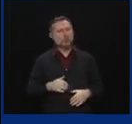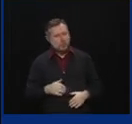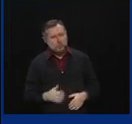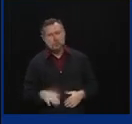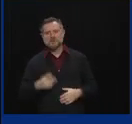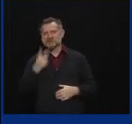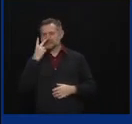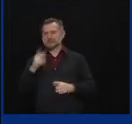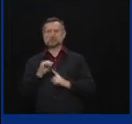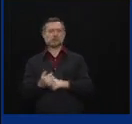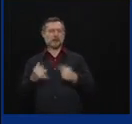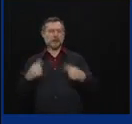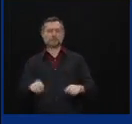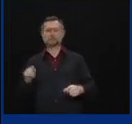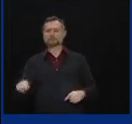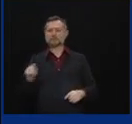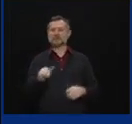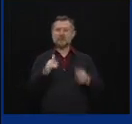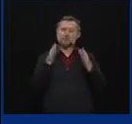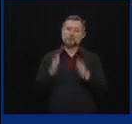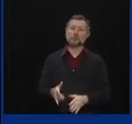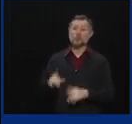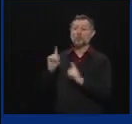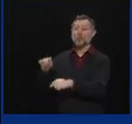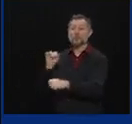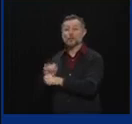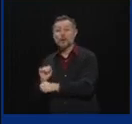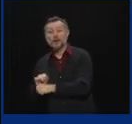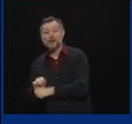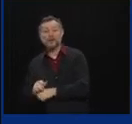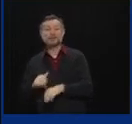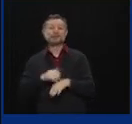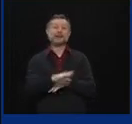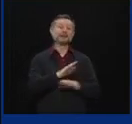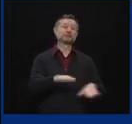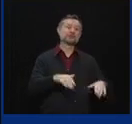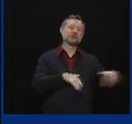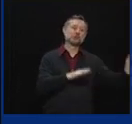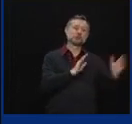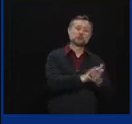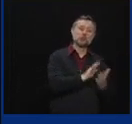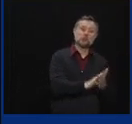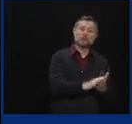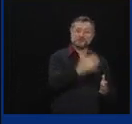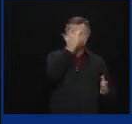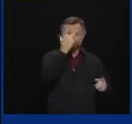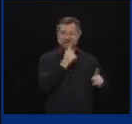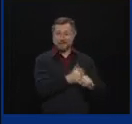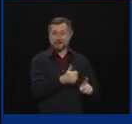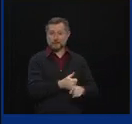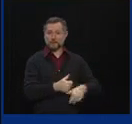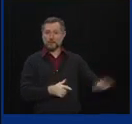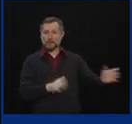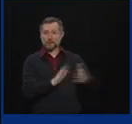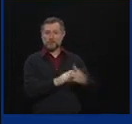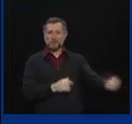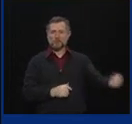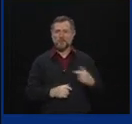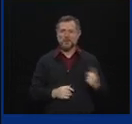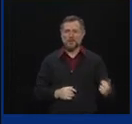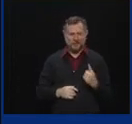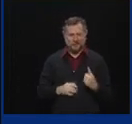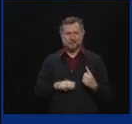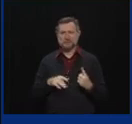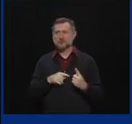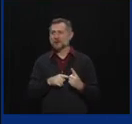are coming to work or sending their children to school who are sick. Children are being immediately sent home, and unfortunately the people are going to work sick.